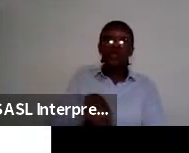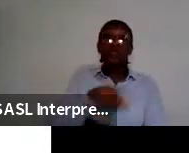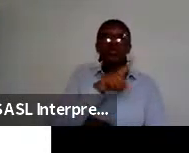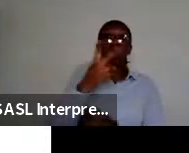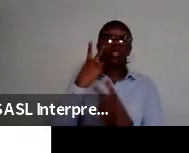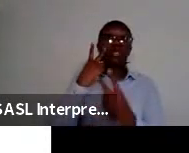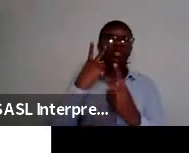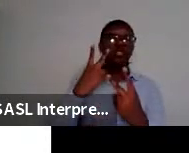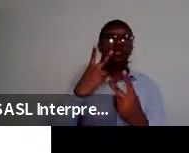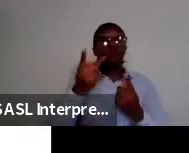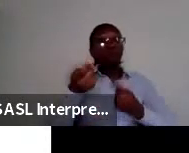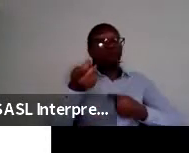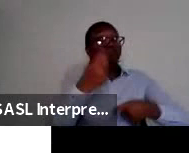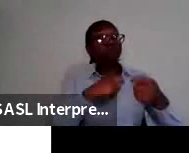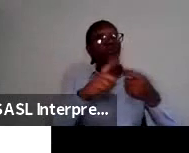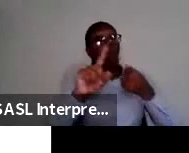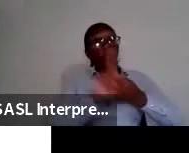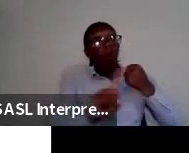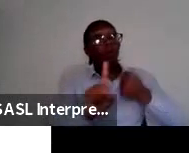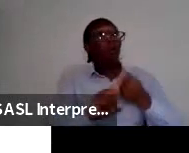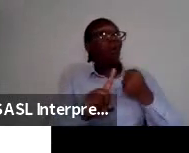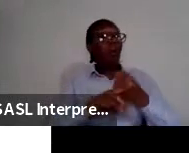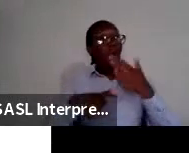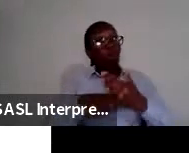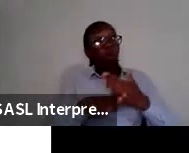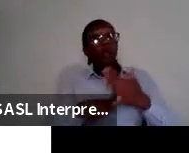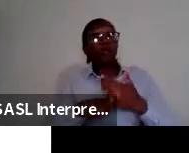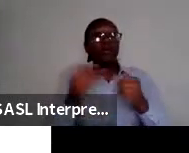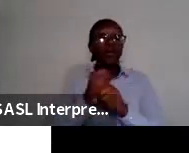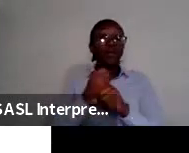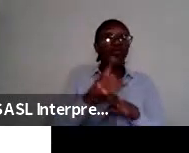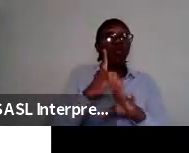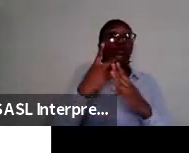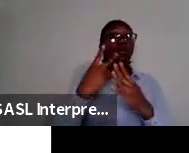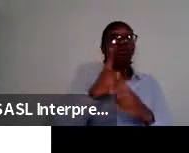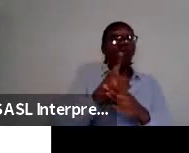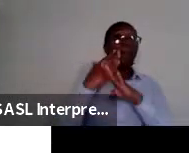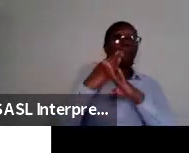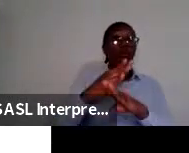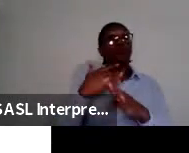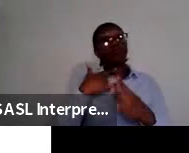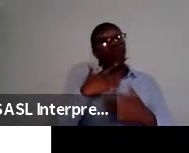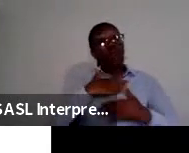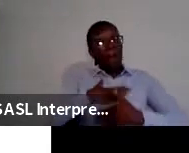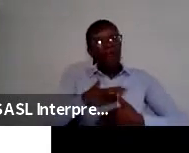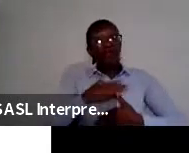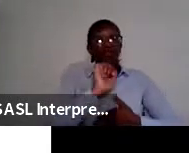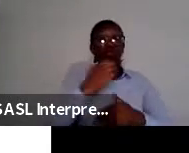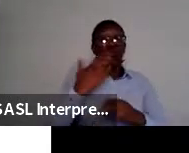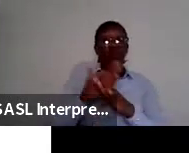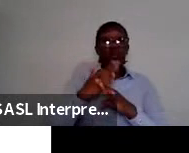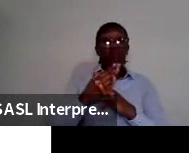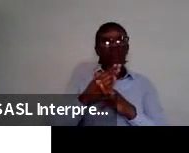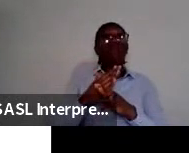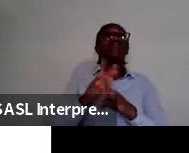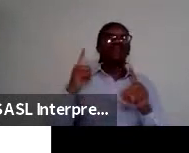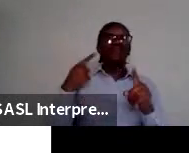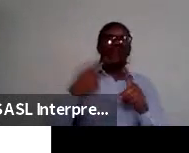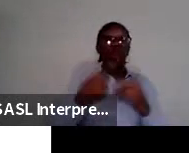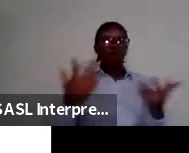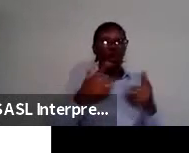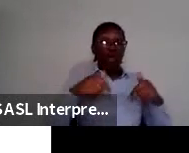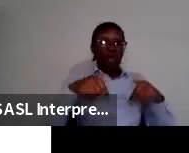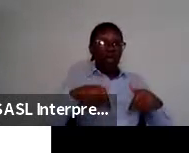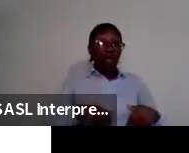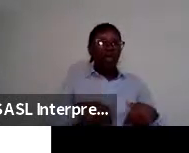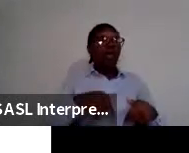in the battlefield, in the front line. And we highly appreciate the efforts that are taking place across the board, from the police